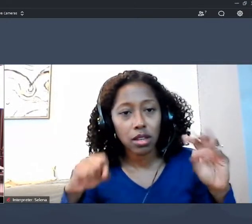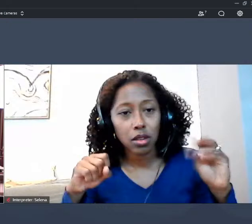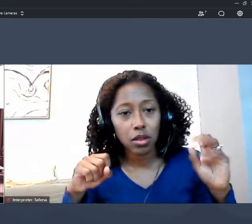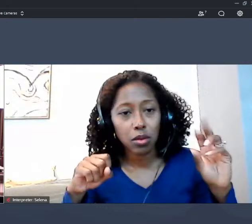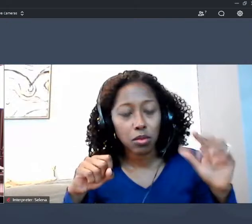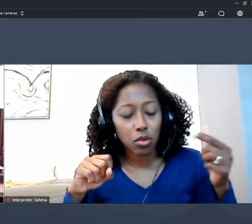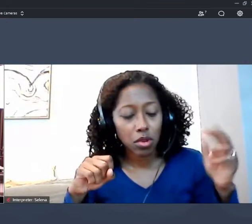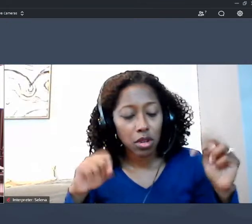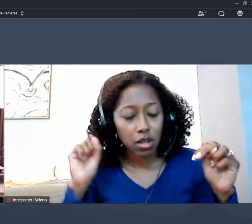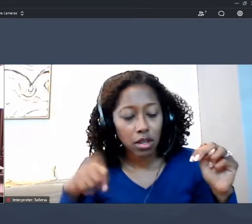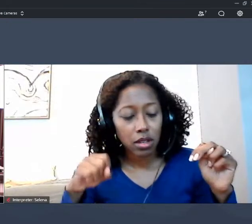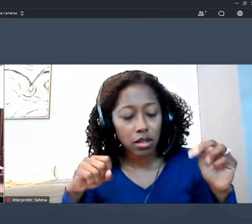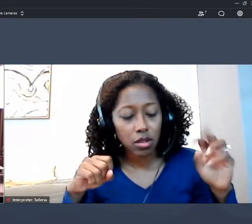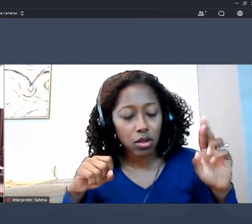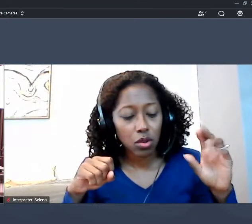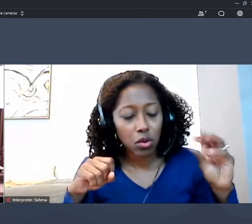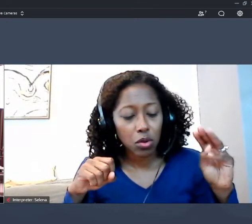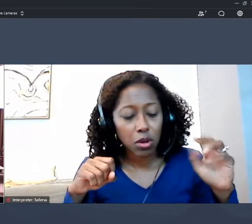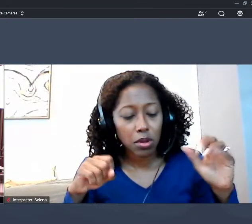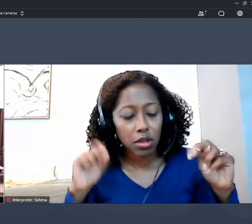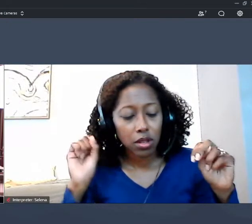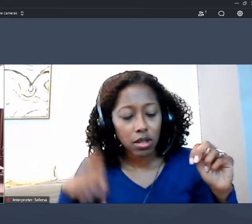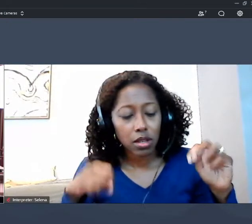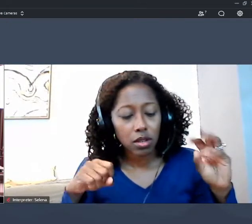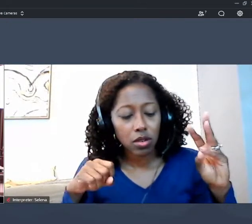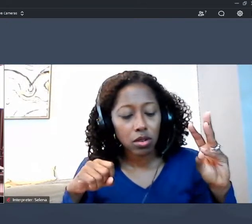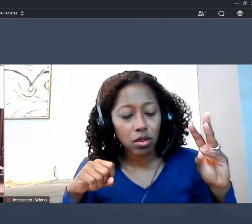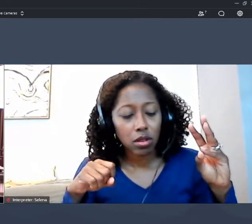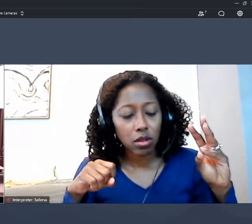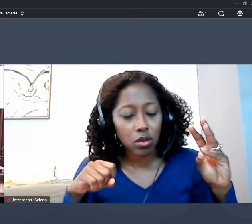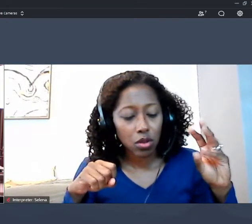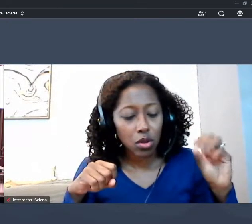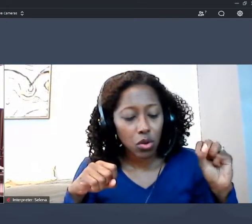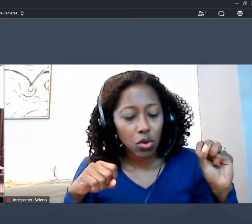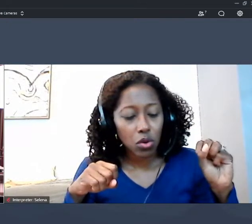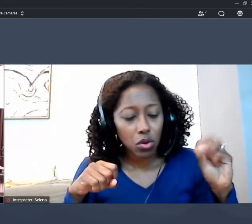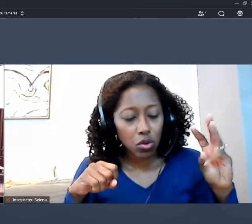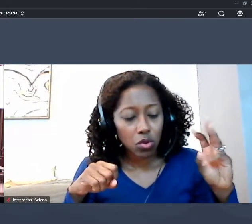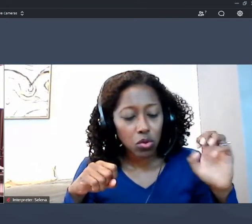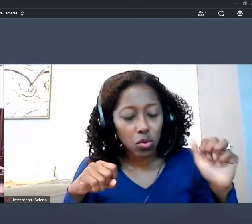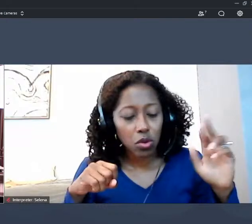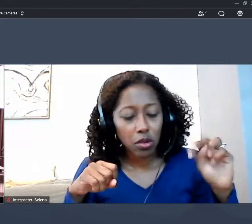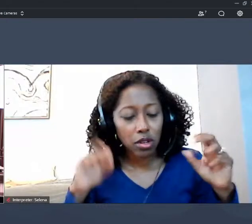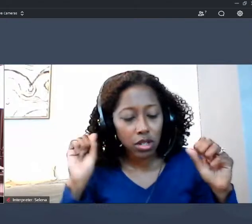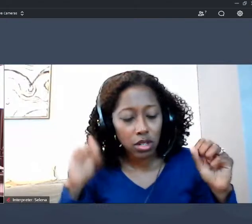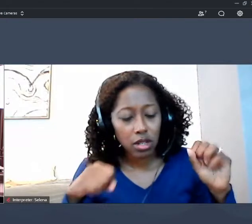Robinson, yes. Smiley, yes. Swearingen, yes. Warren, yes. Chairman Colette, yes.